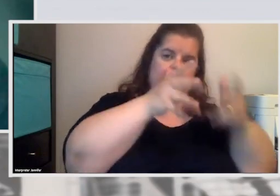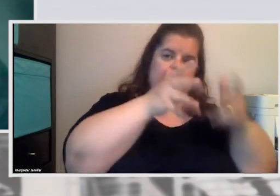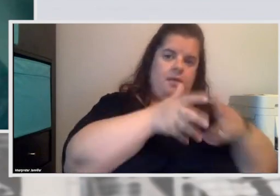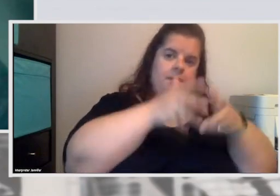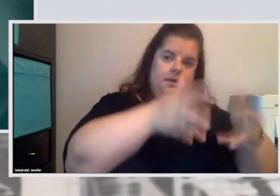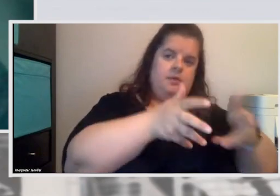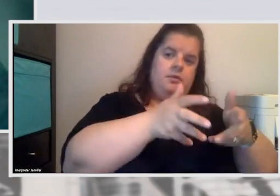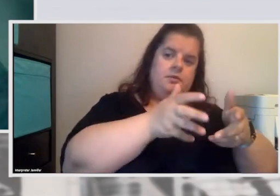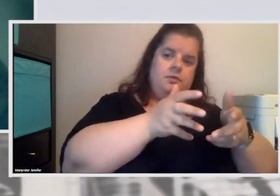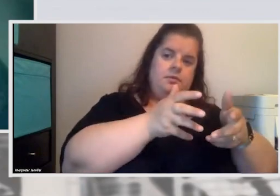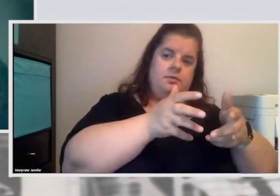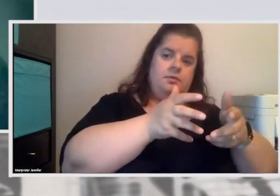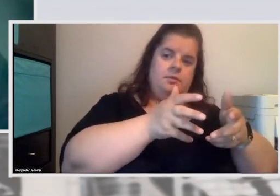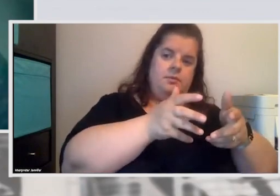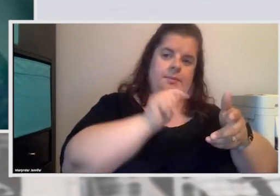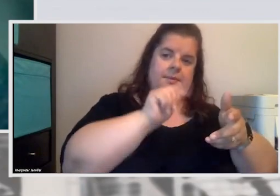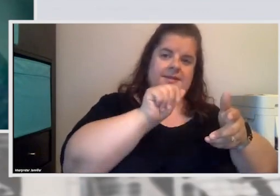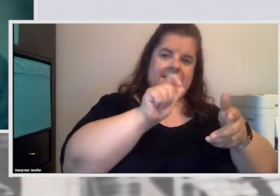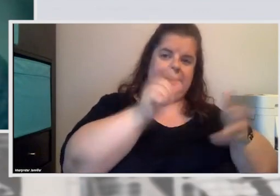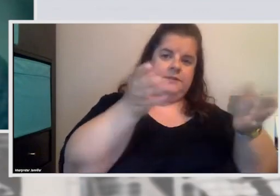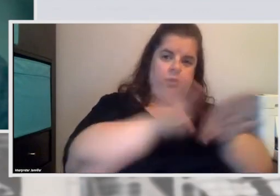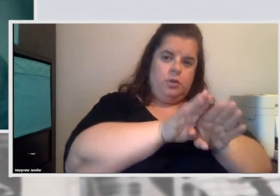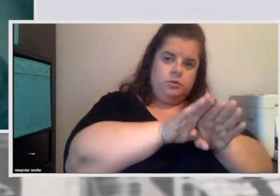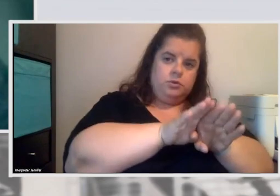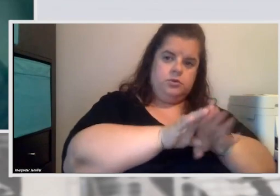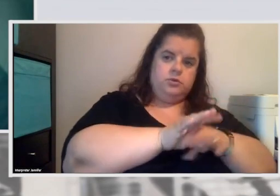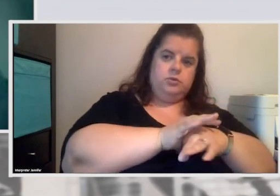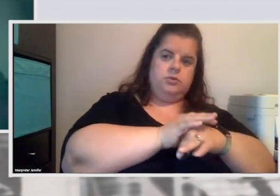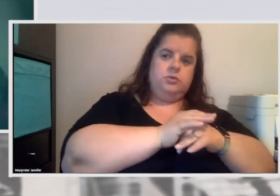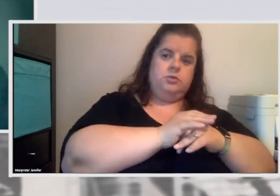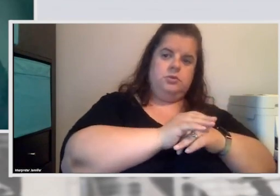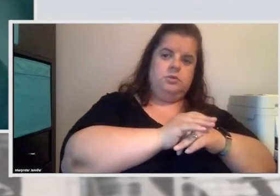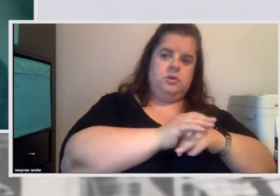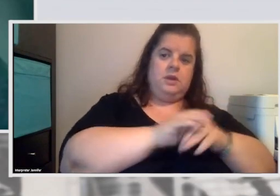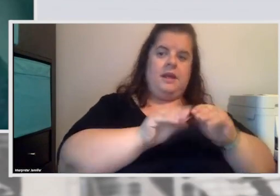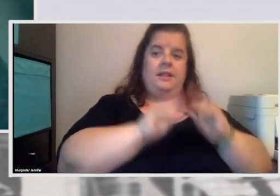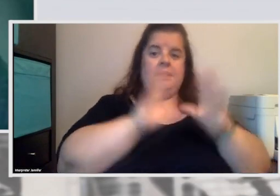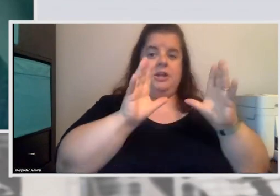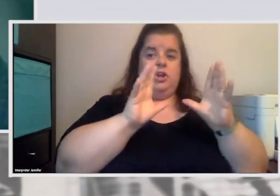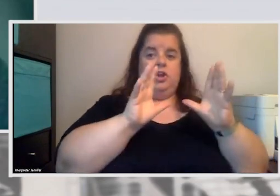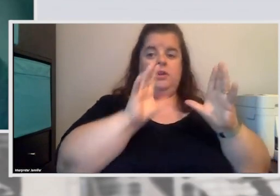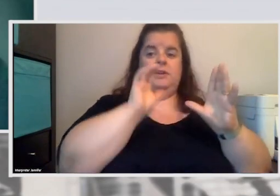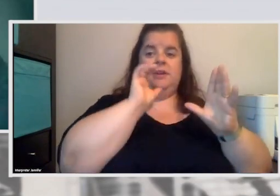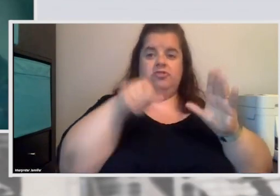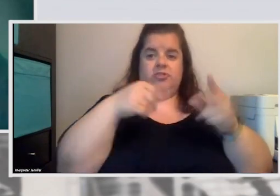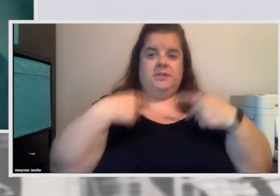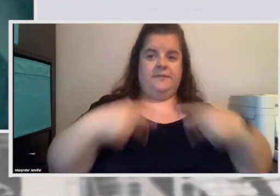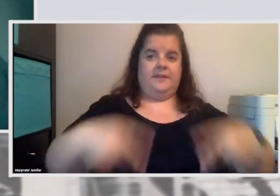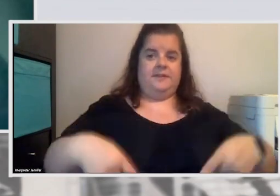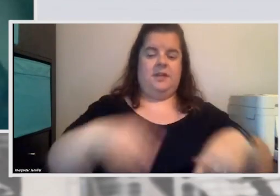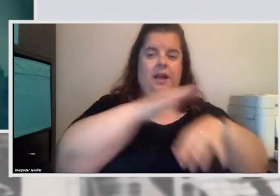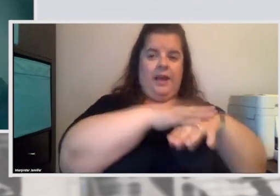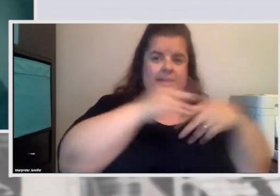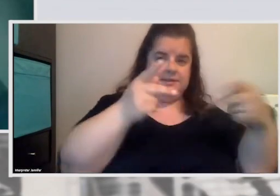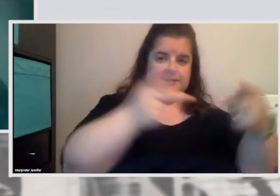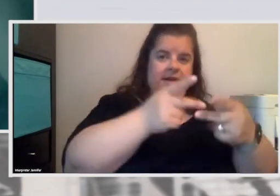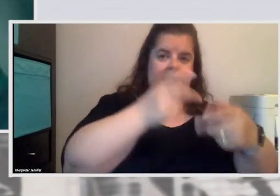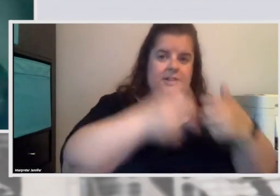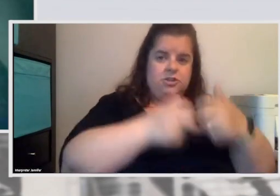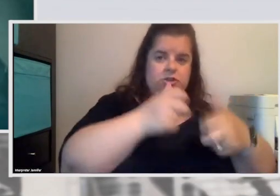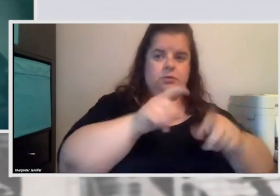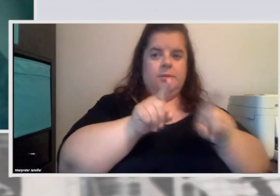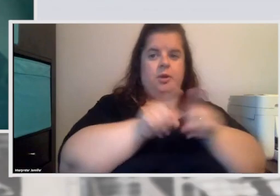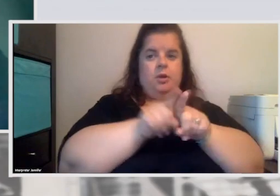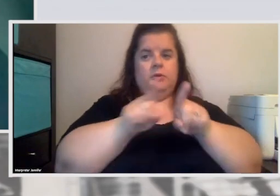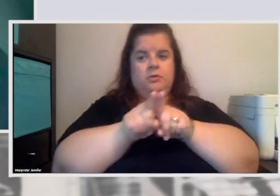tax foreclosure, and clear up not just the physical on-site issues with the property, but also